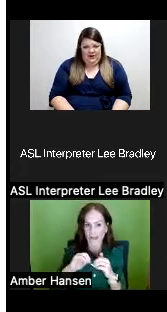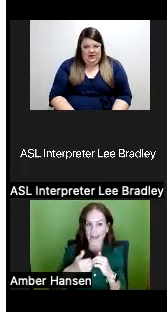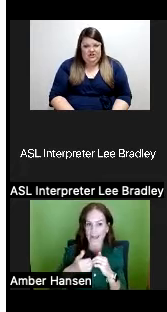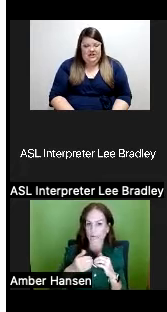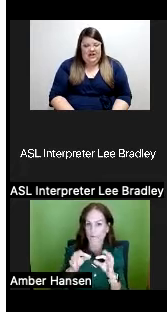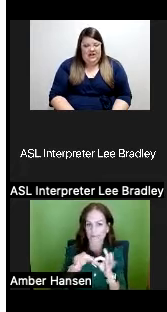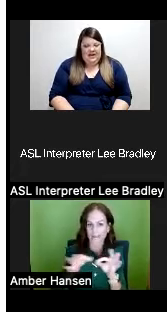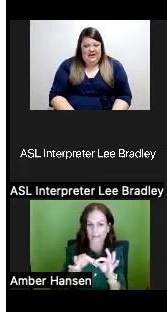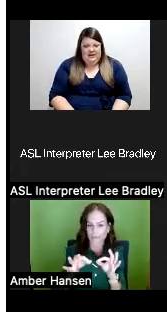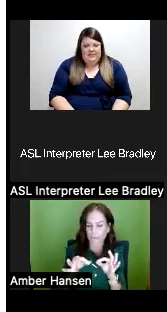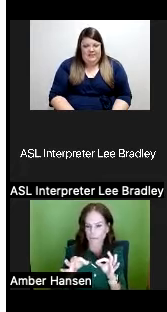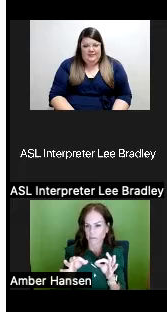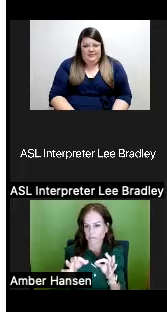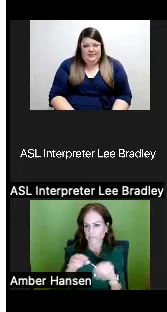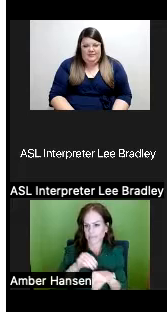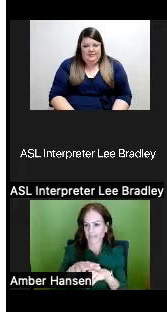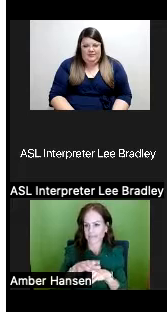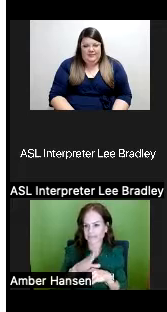acquire language?